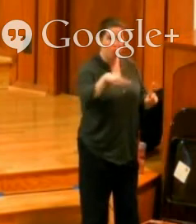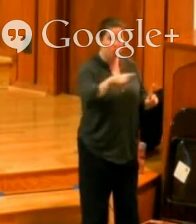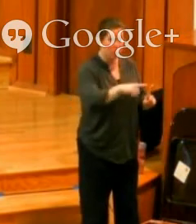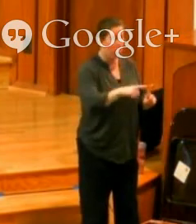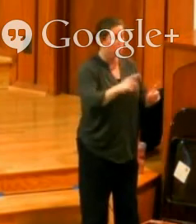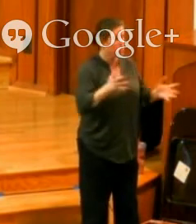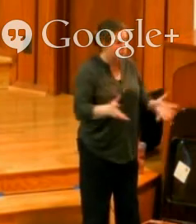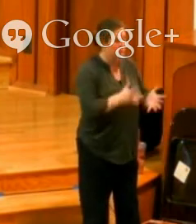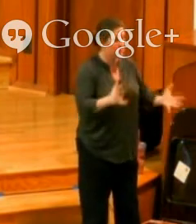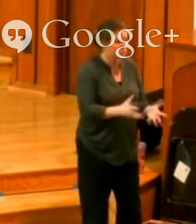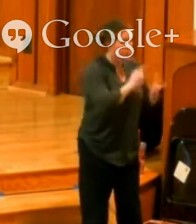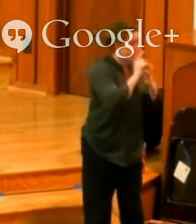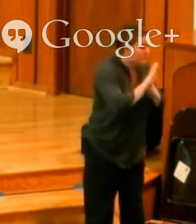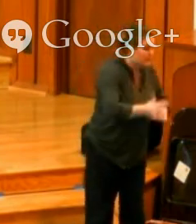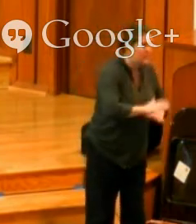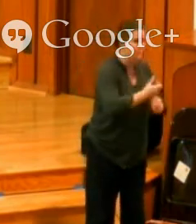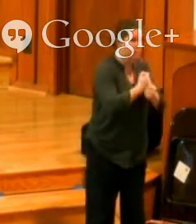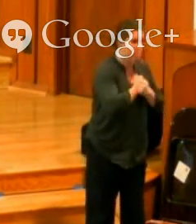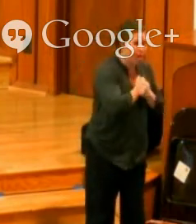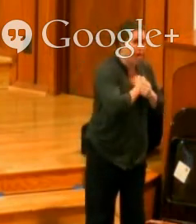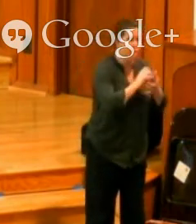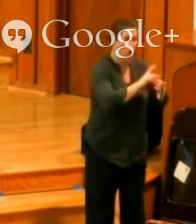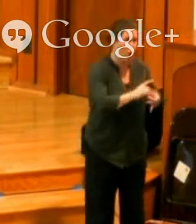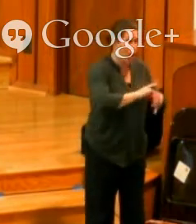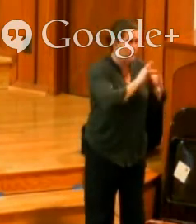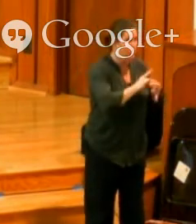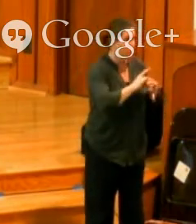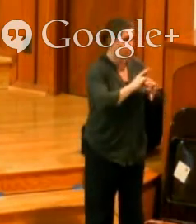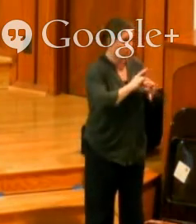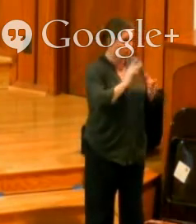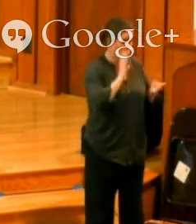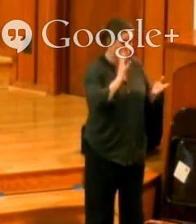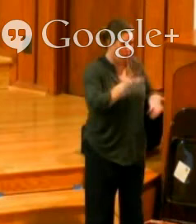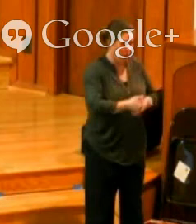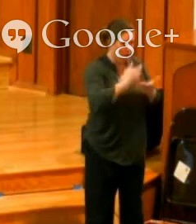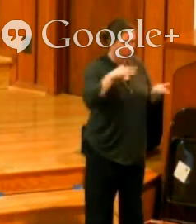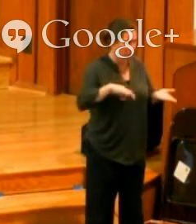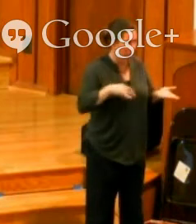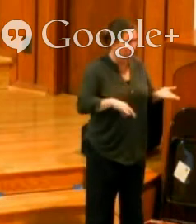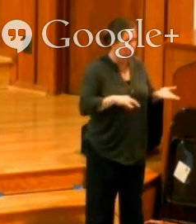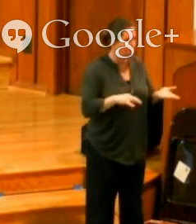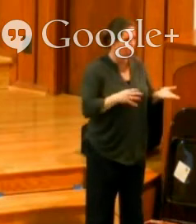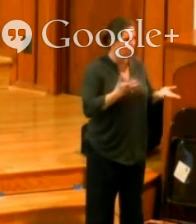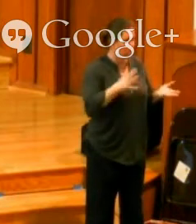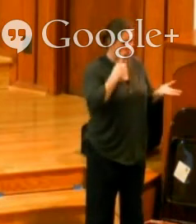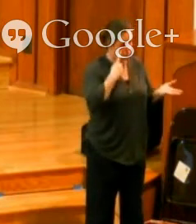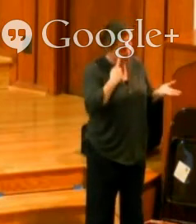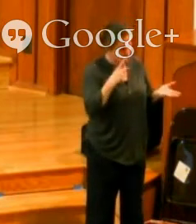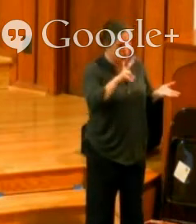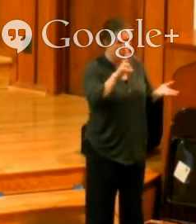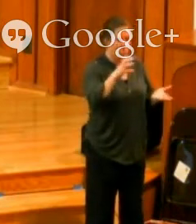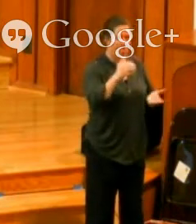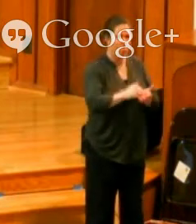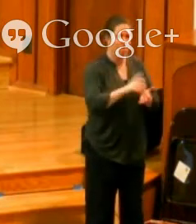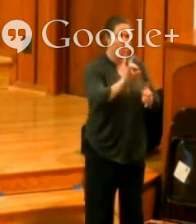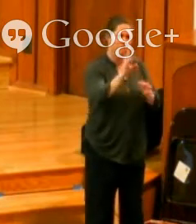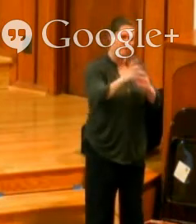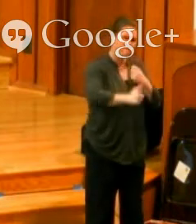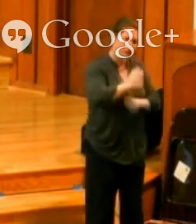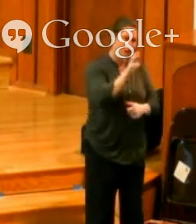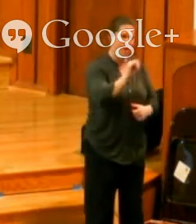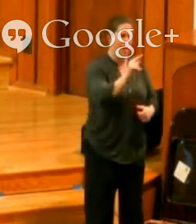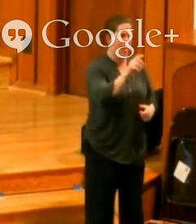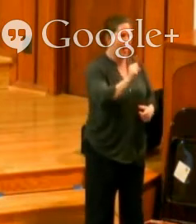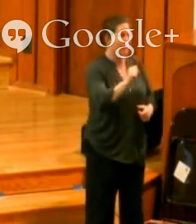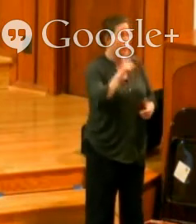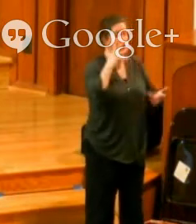and love and harmony and security in today's world? Watching 200,000 violent acts? Researchers reveal that the